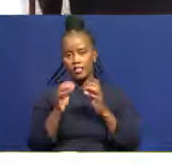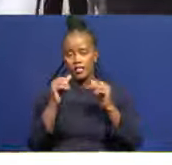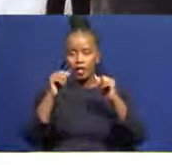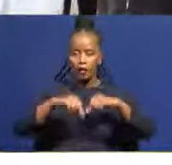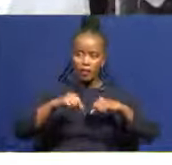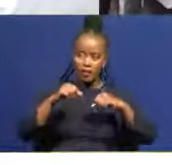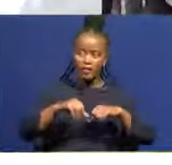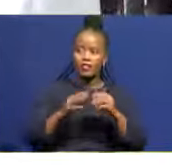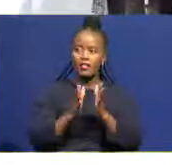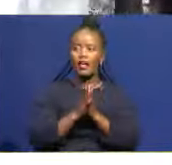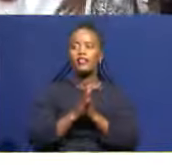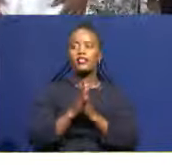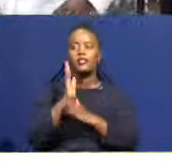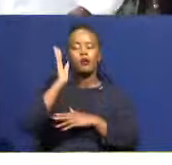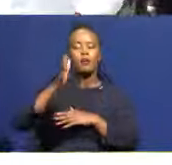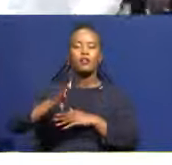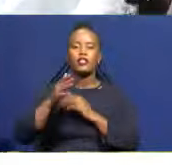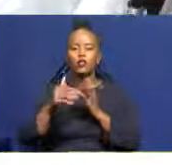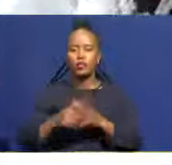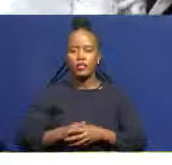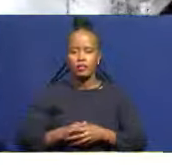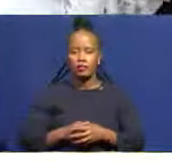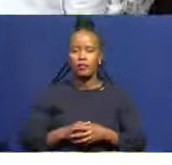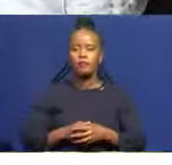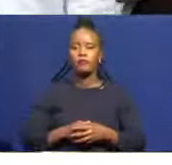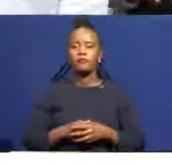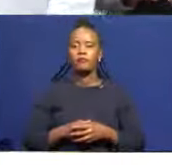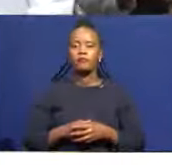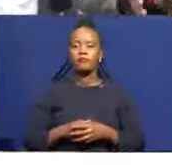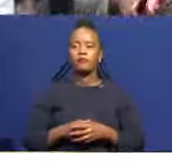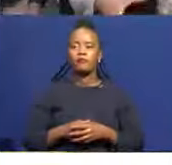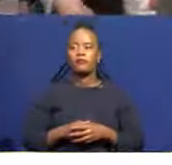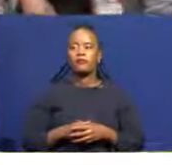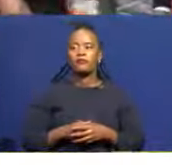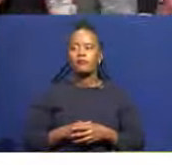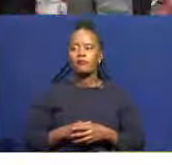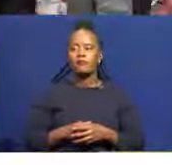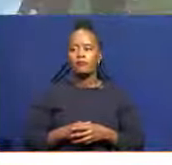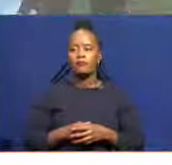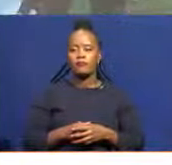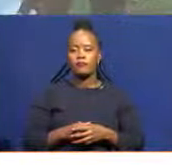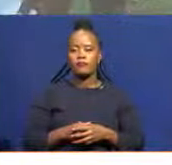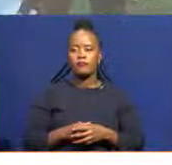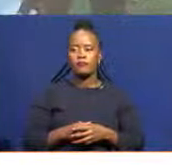Clapping.